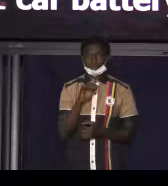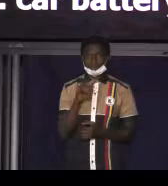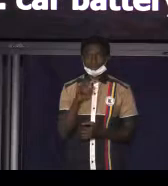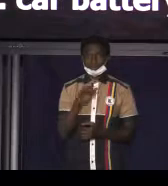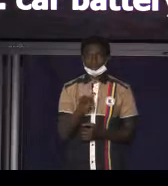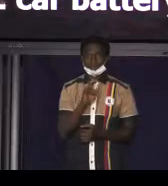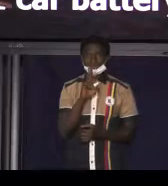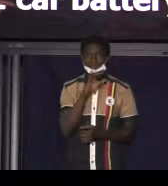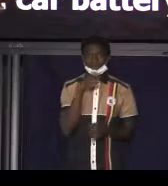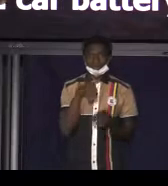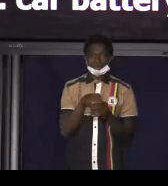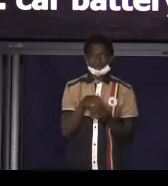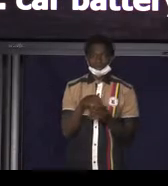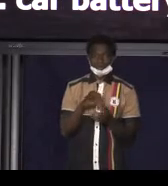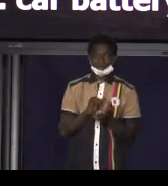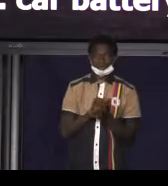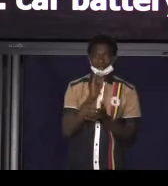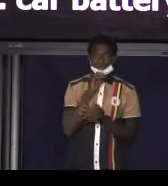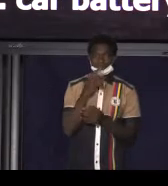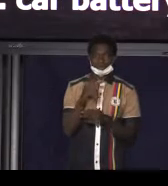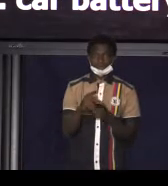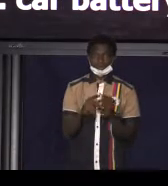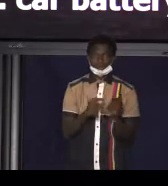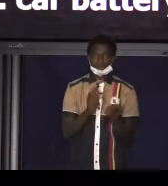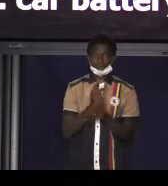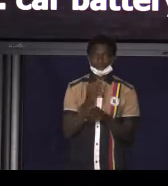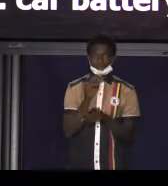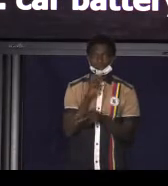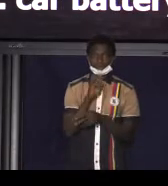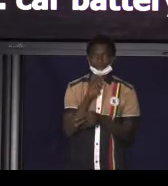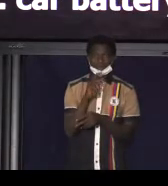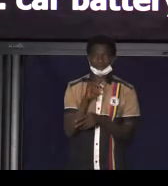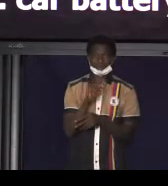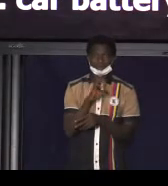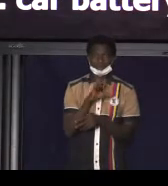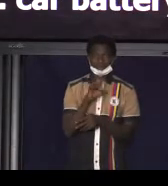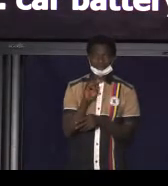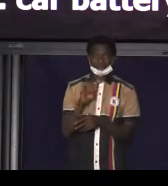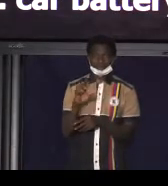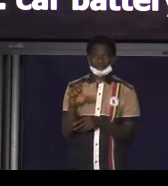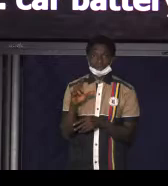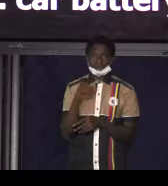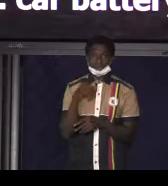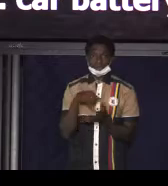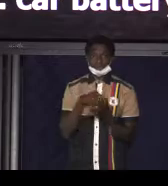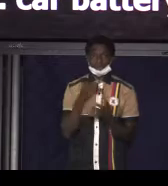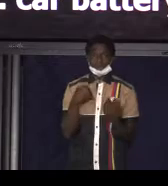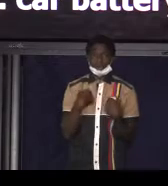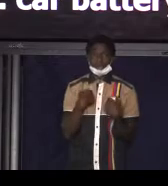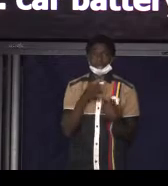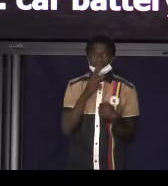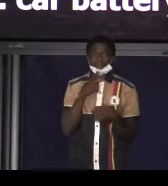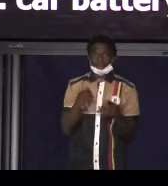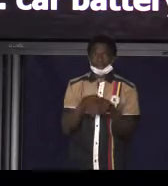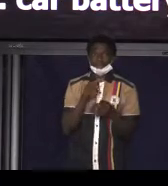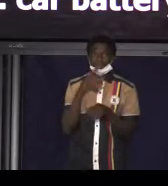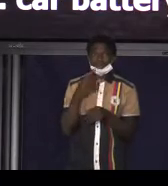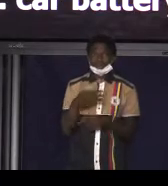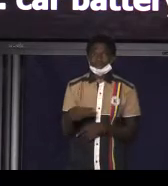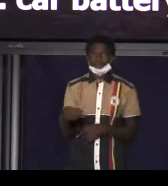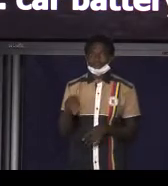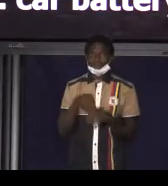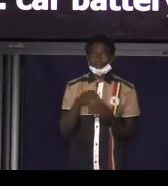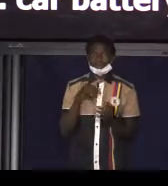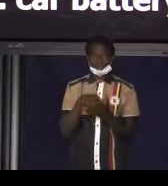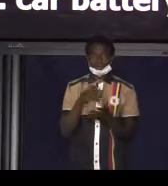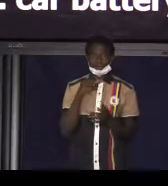battery used in such car, you see that is a kind of wet cell because it has liquid as one of the materials